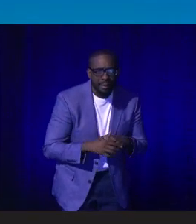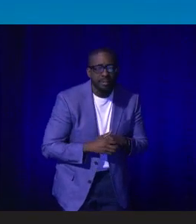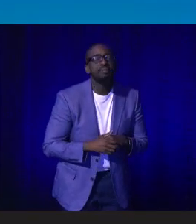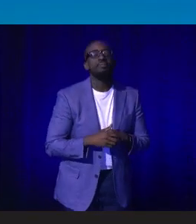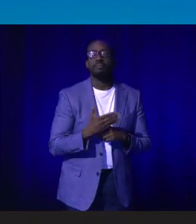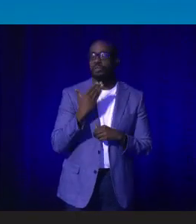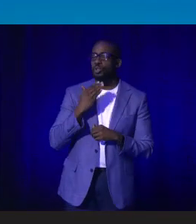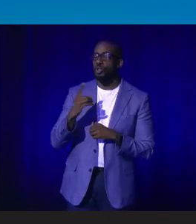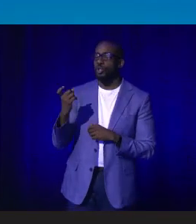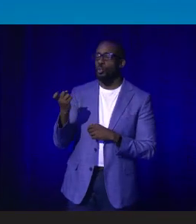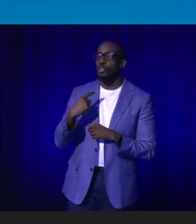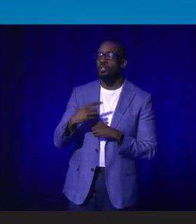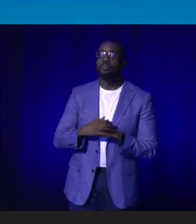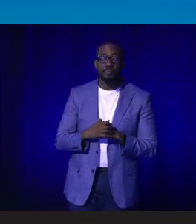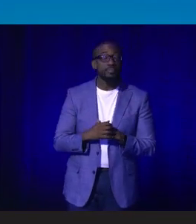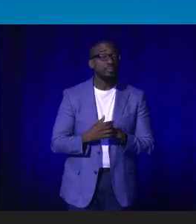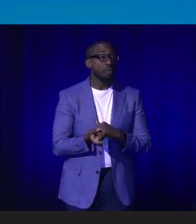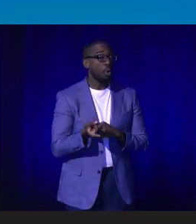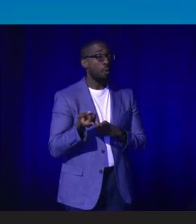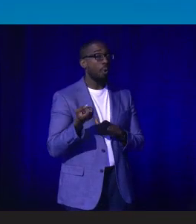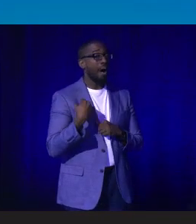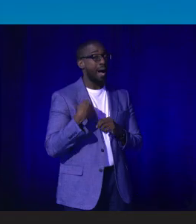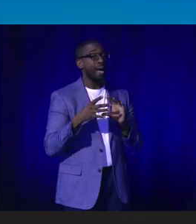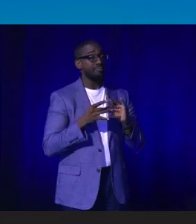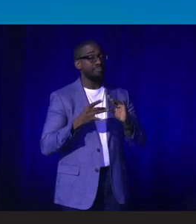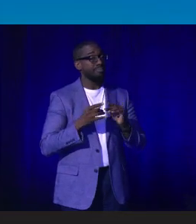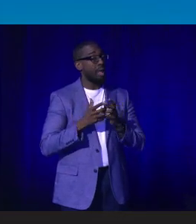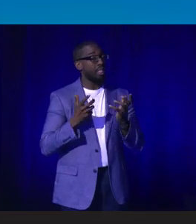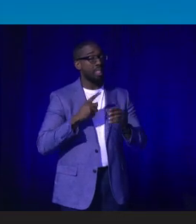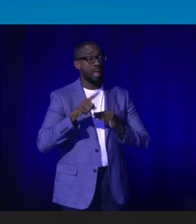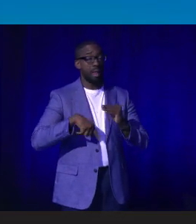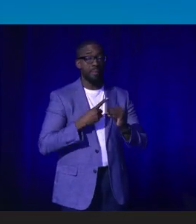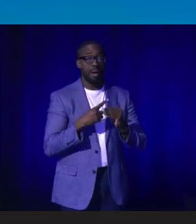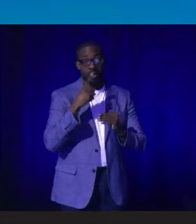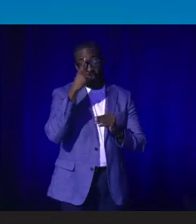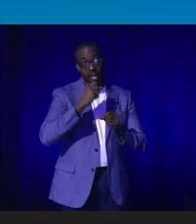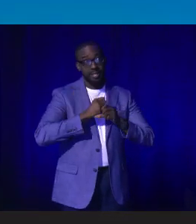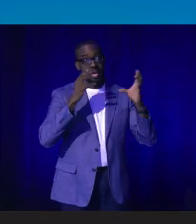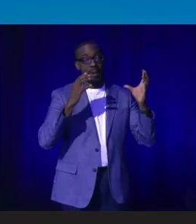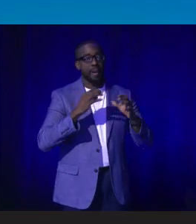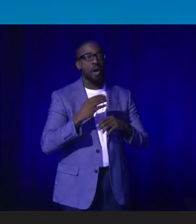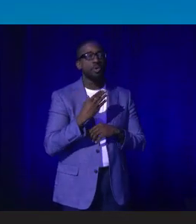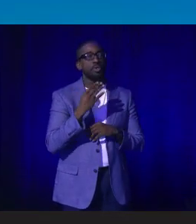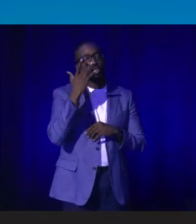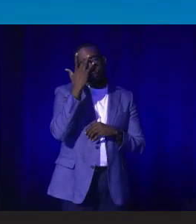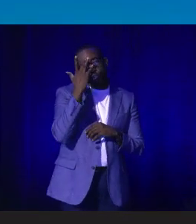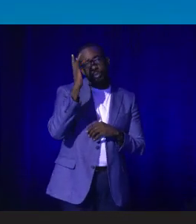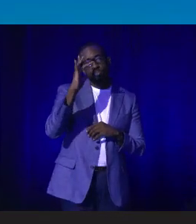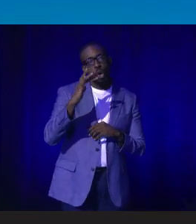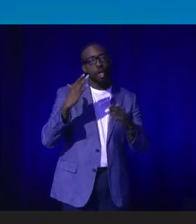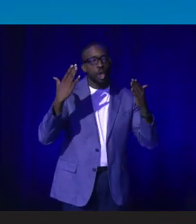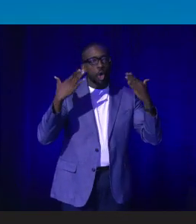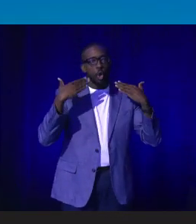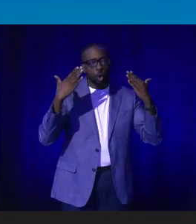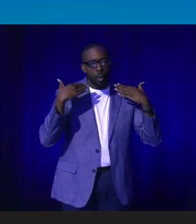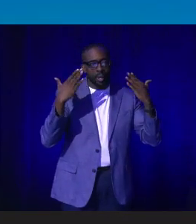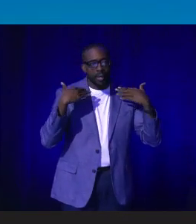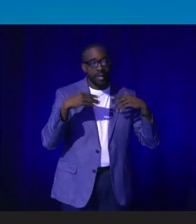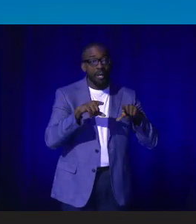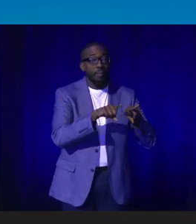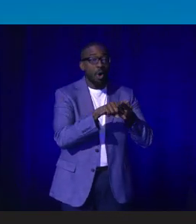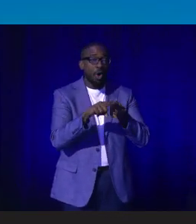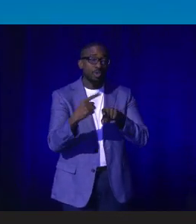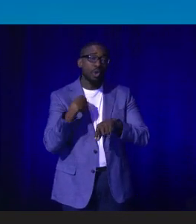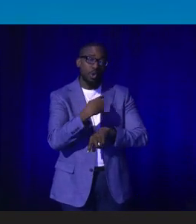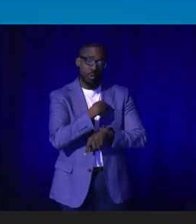so I talk a lot about this sort of idea of like smart cooling, but we can also do careful